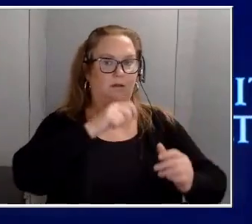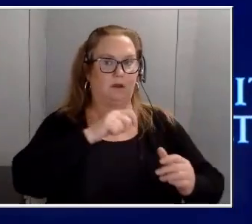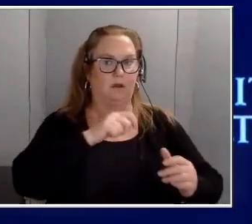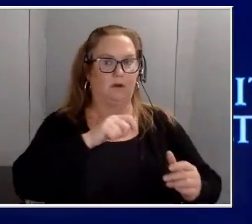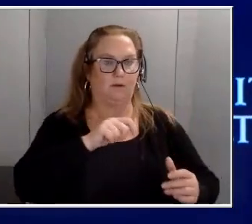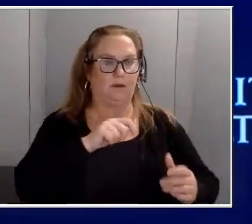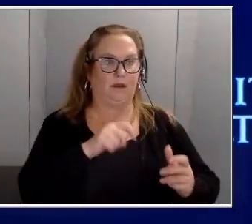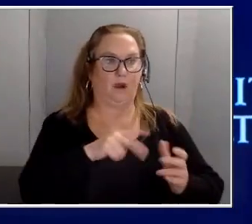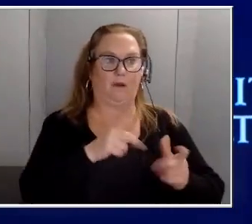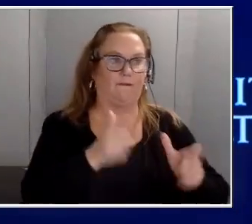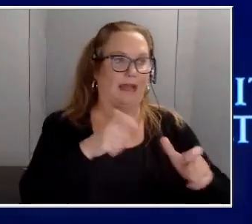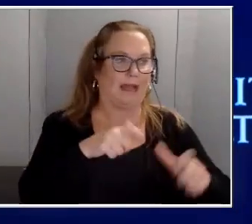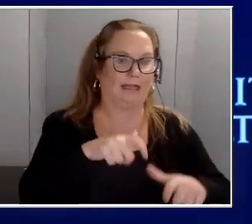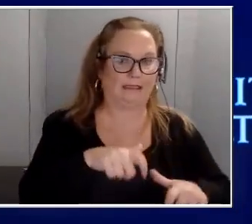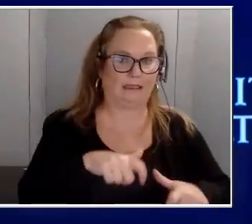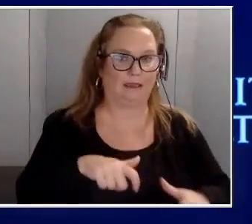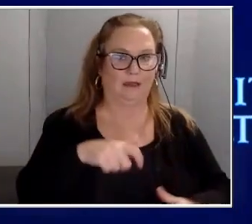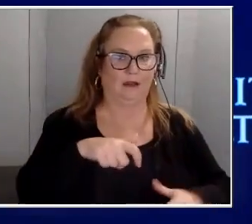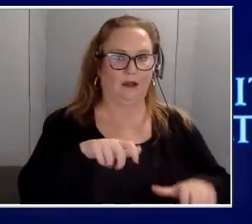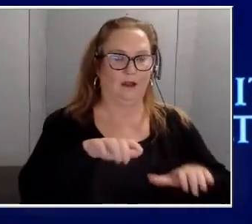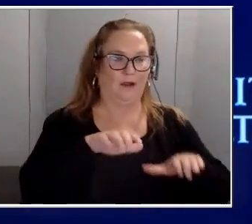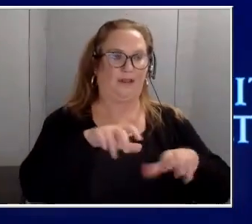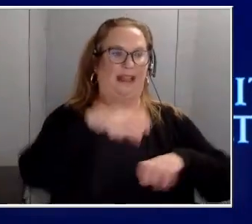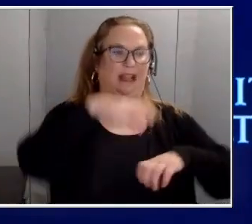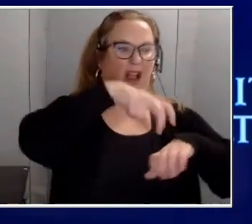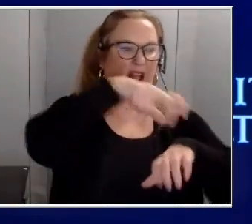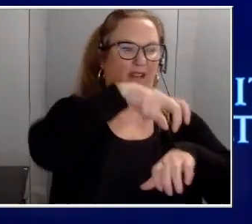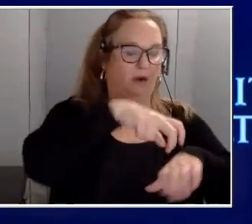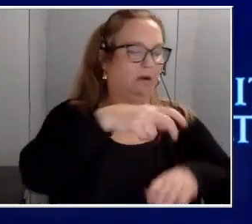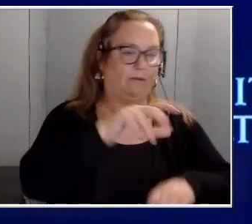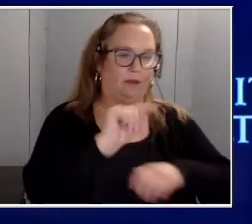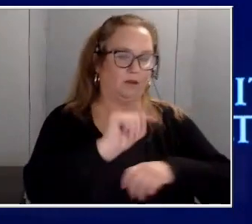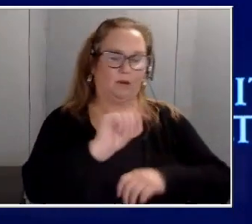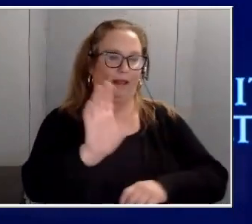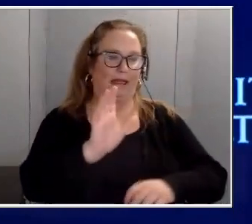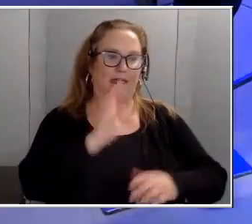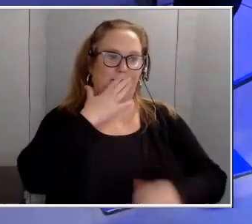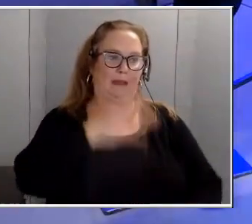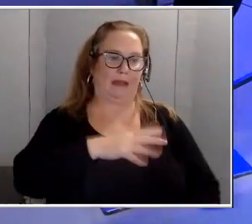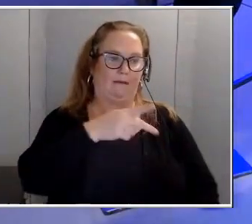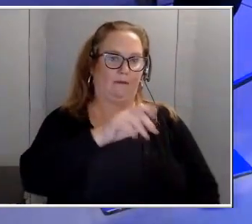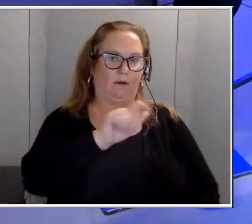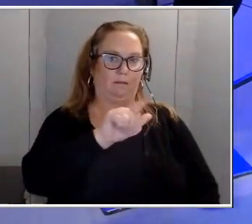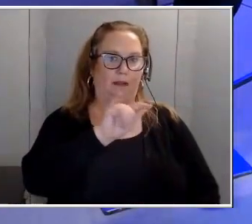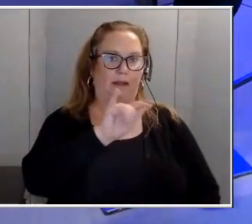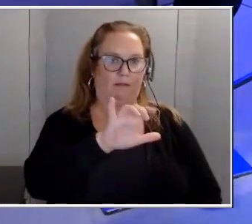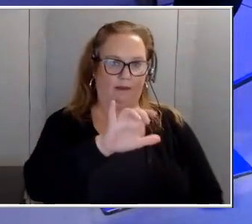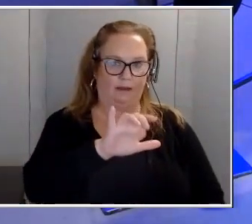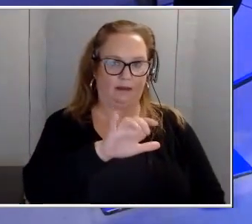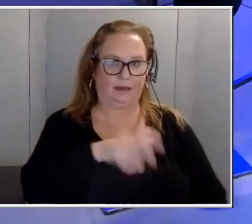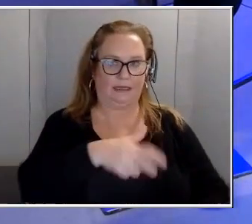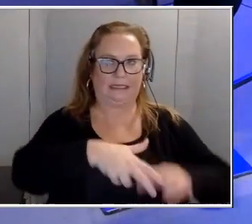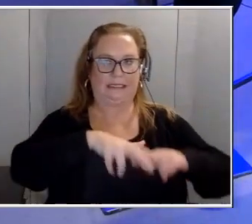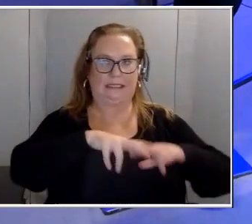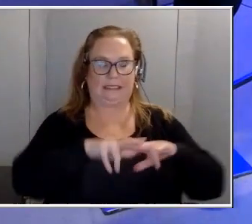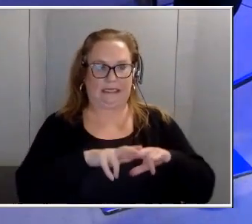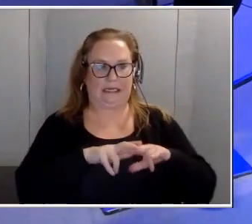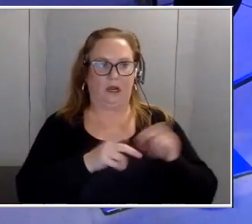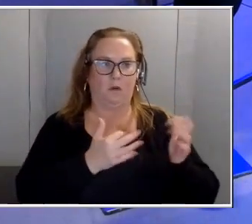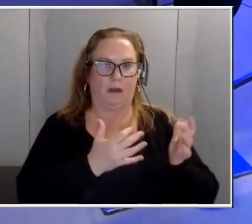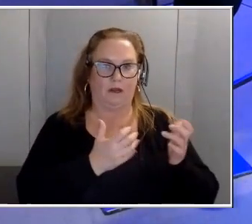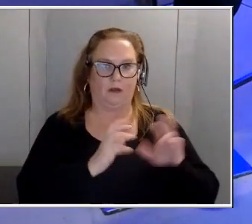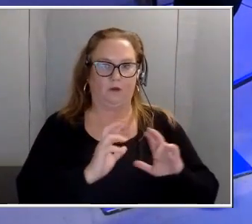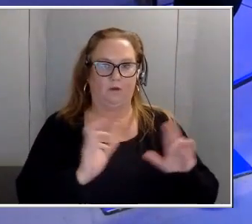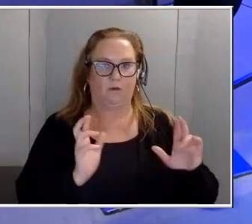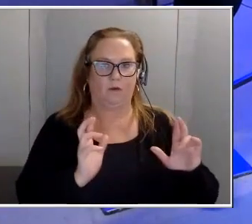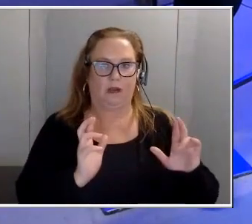That's so bad for your pelvic floor muscles. So really, you want to sit. So you want to sit when you're ready to go? Yep. Like wait till you really have to go and